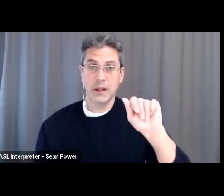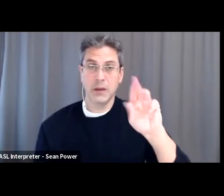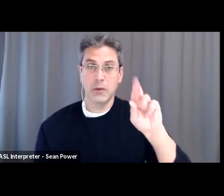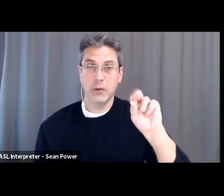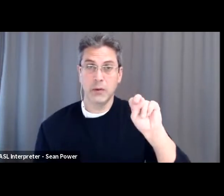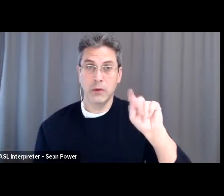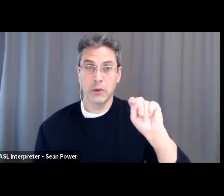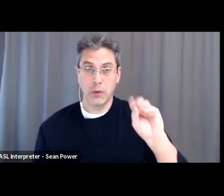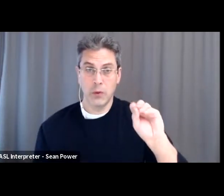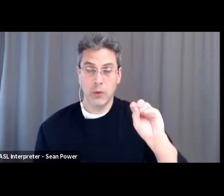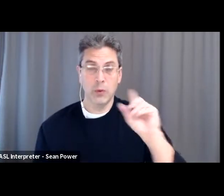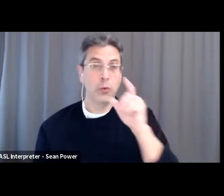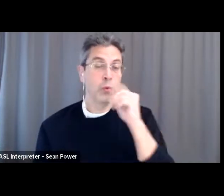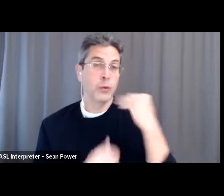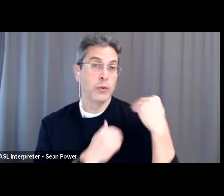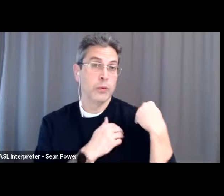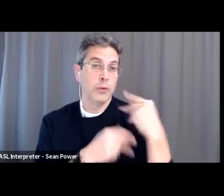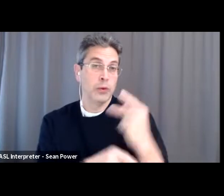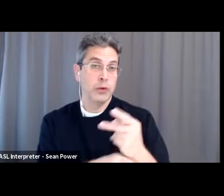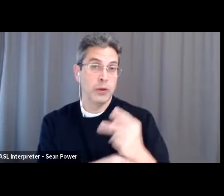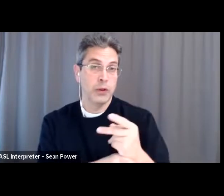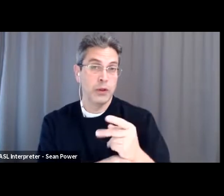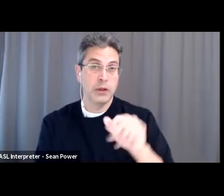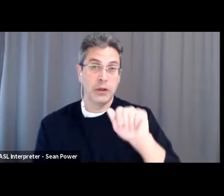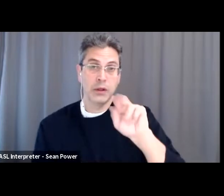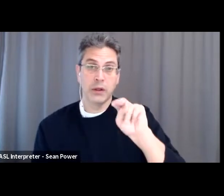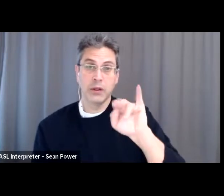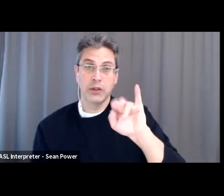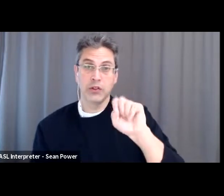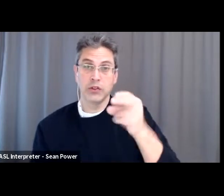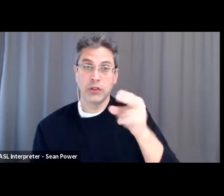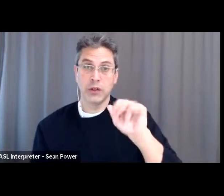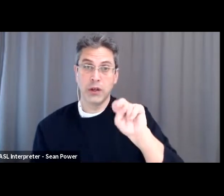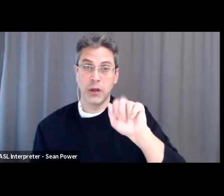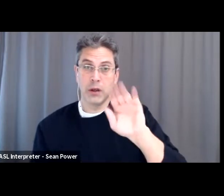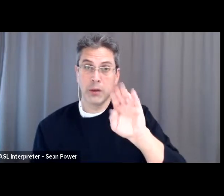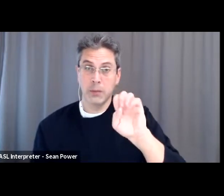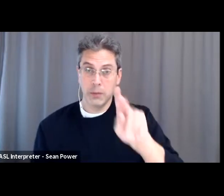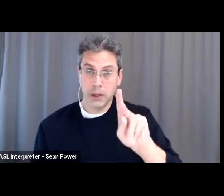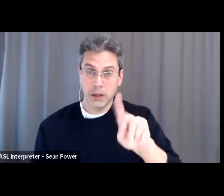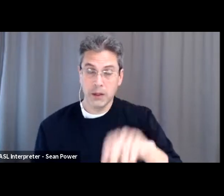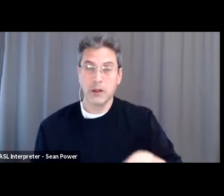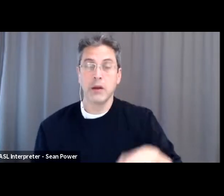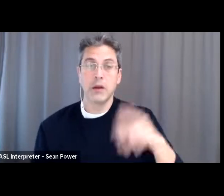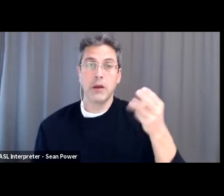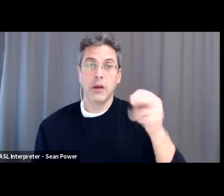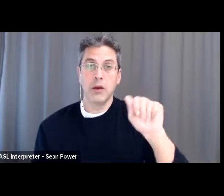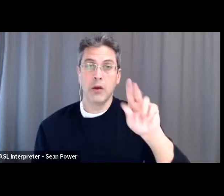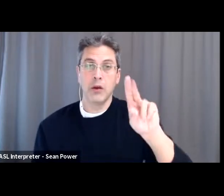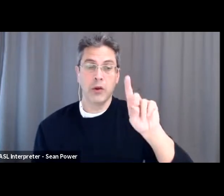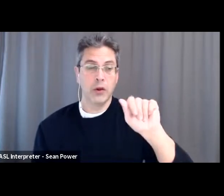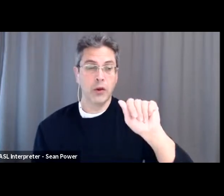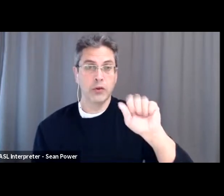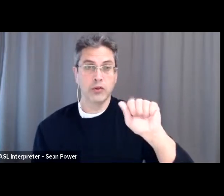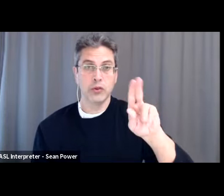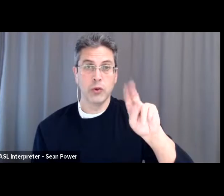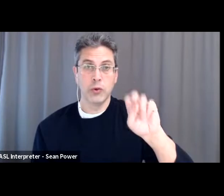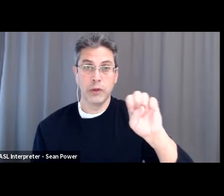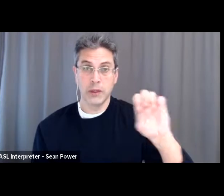taken care of by the Anishinaabeg Nation, the Haudenosaunee Confederacy, and the